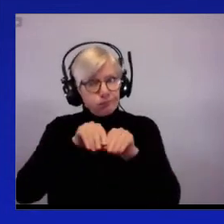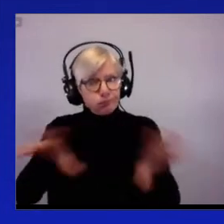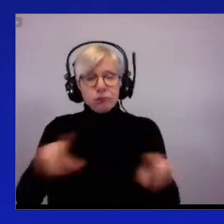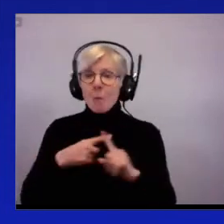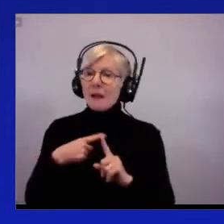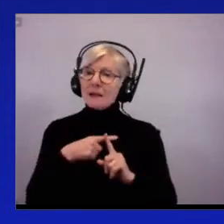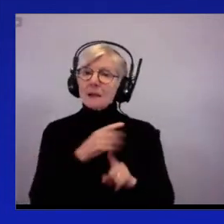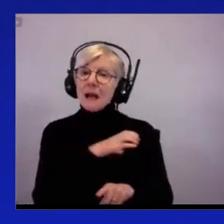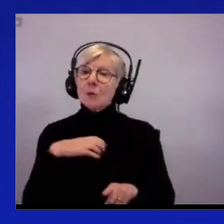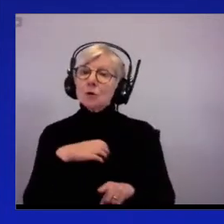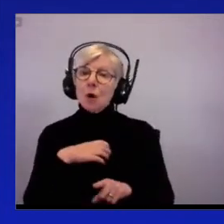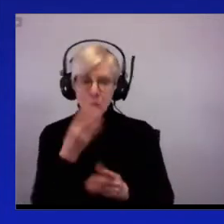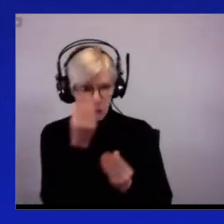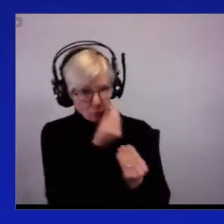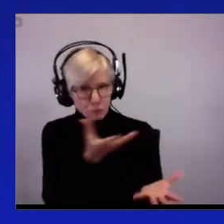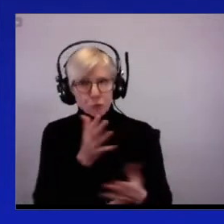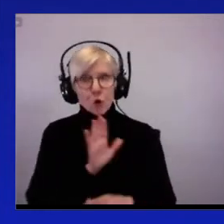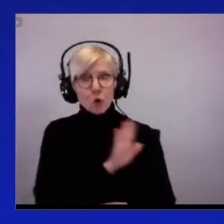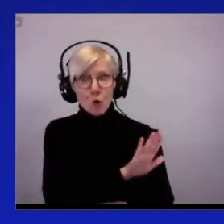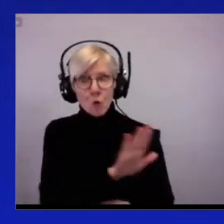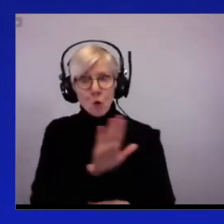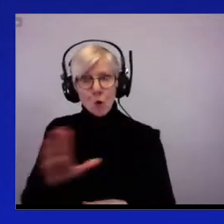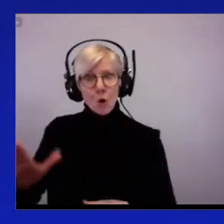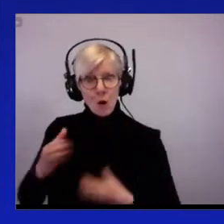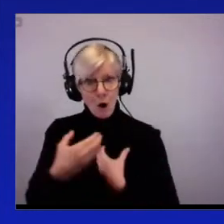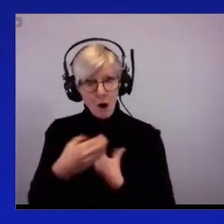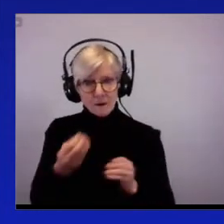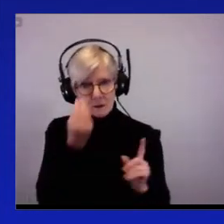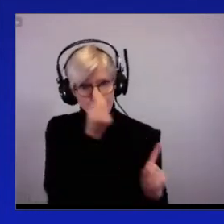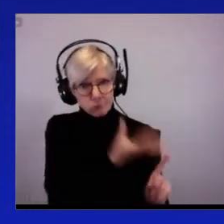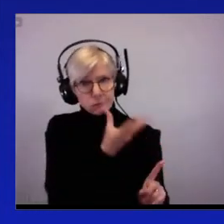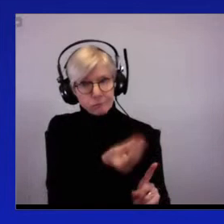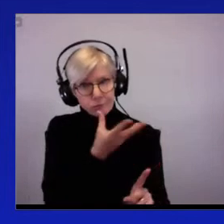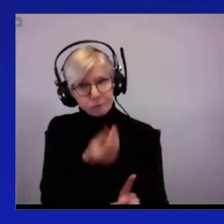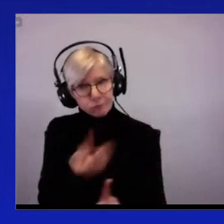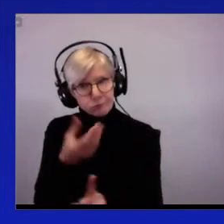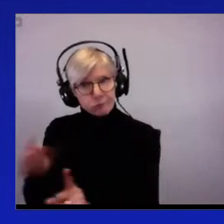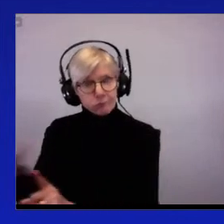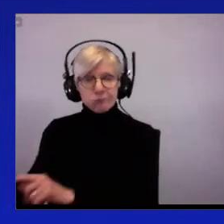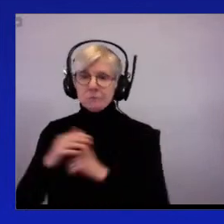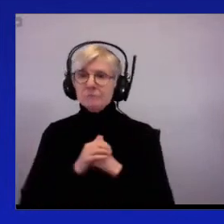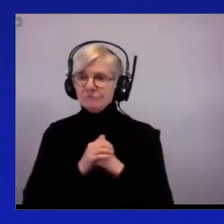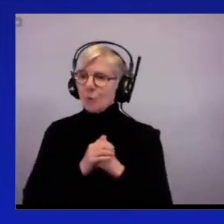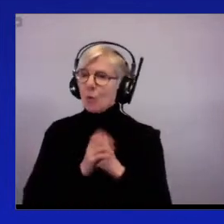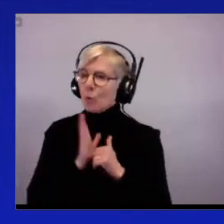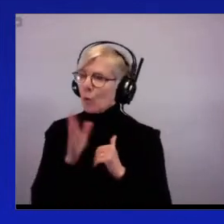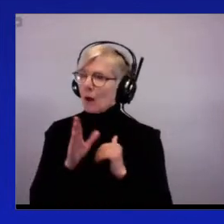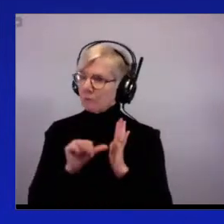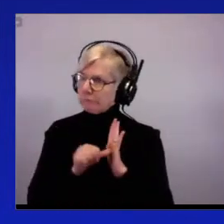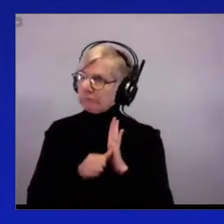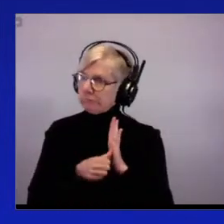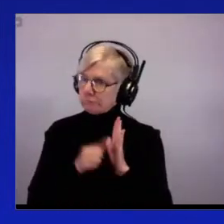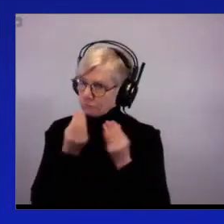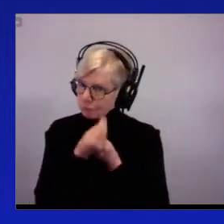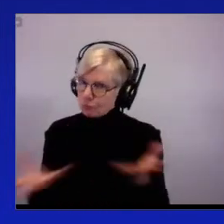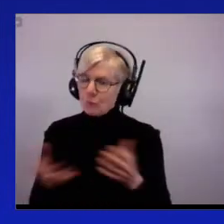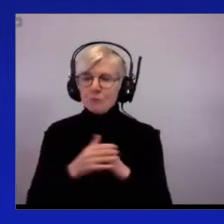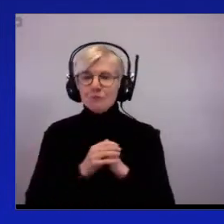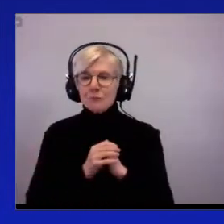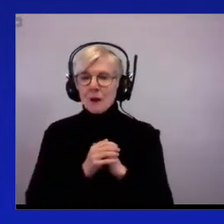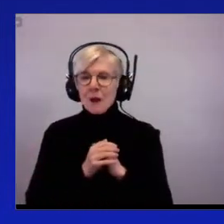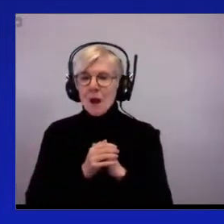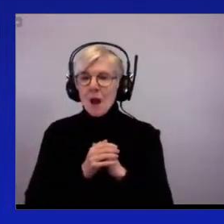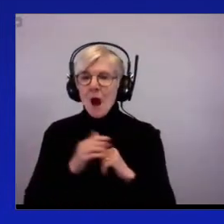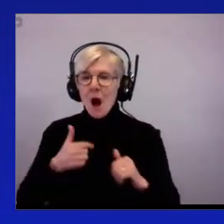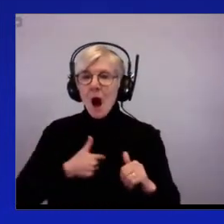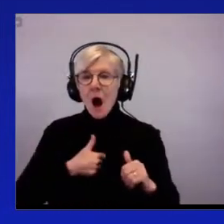as well too, your offices, and we'll make sure that everybody in the city knows when we get to those next elements. And I'm certainly looking